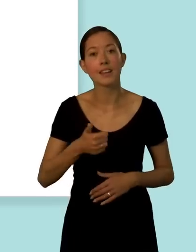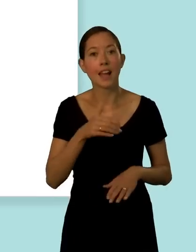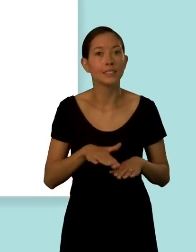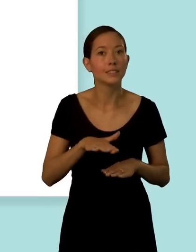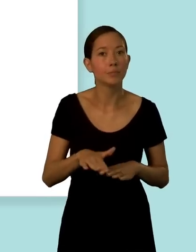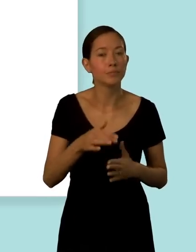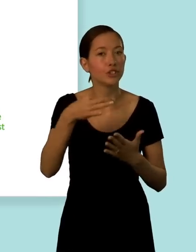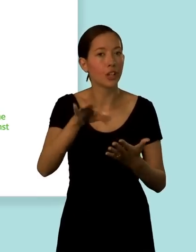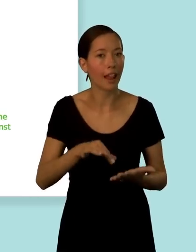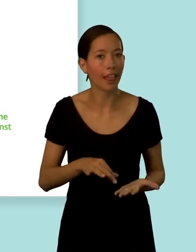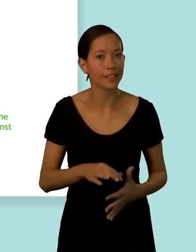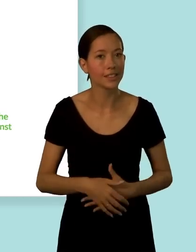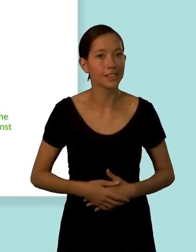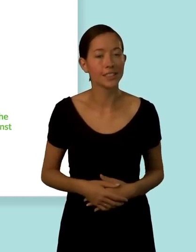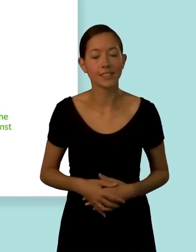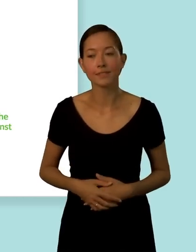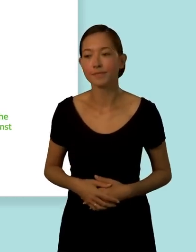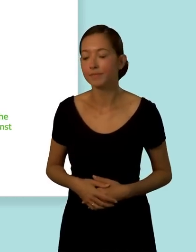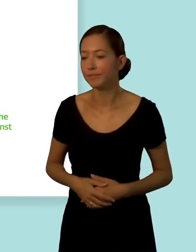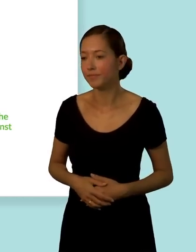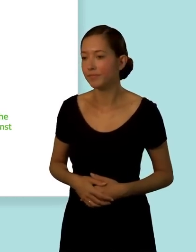Next Steps Checklist.